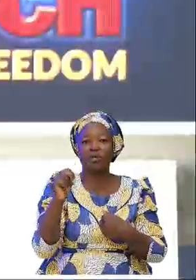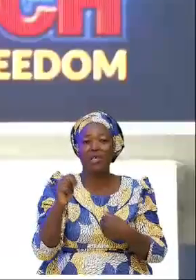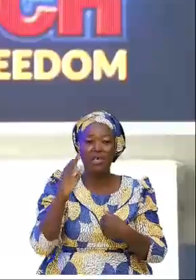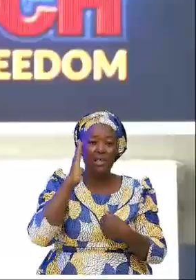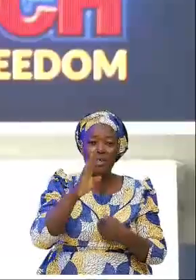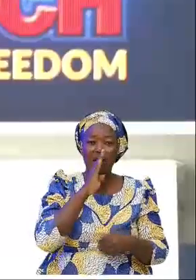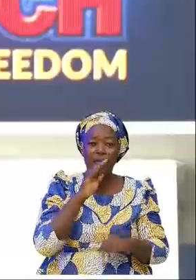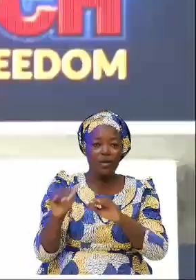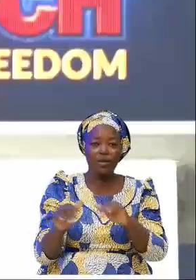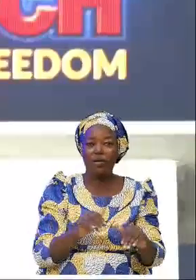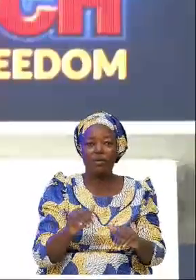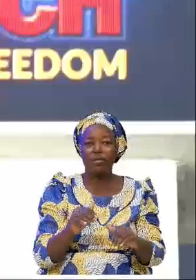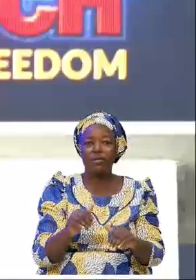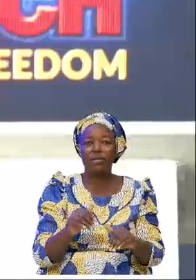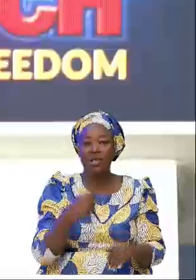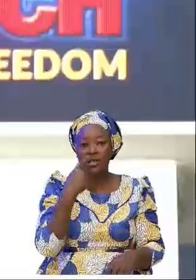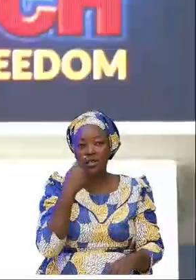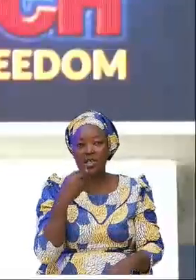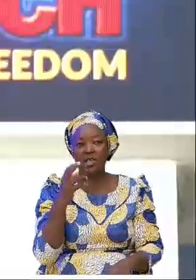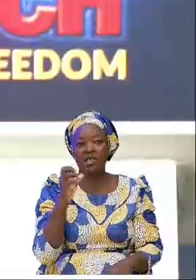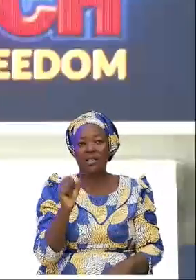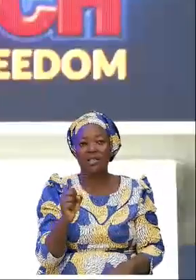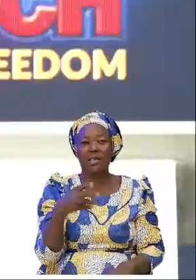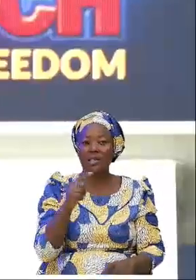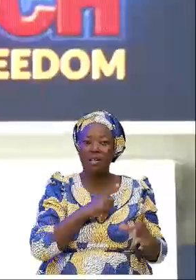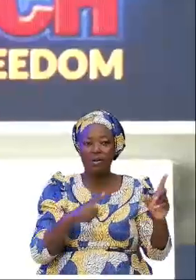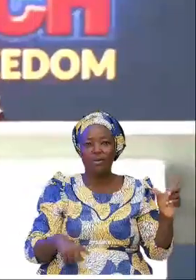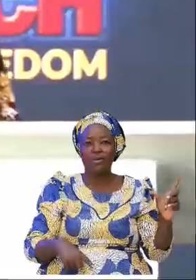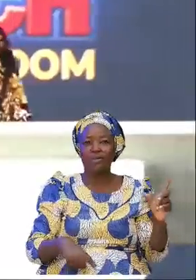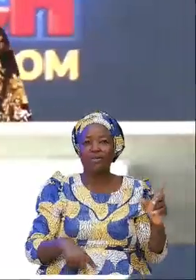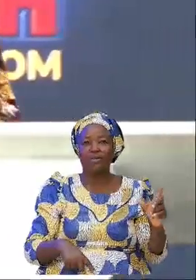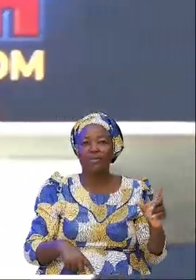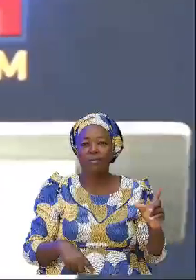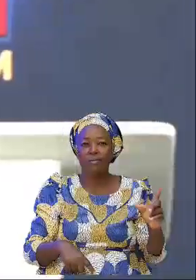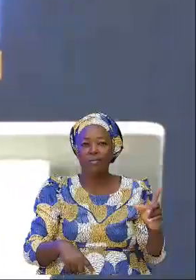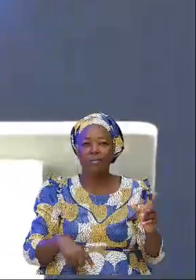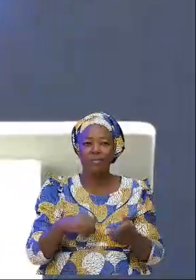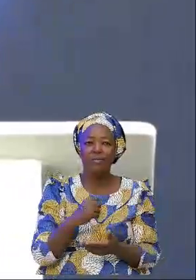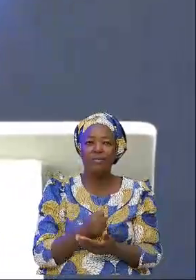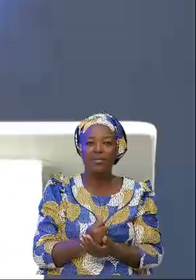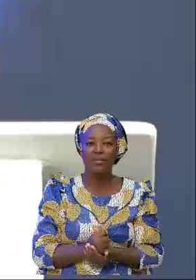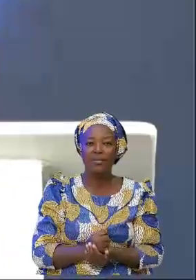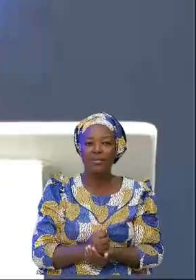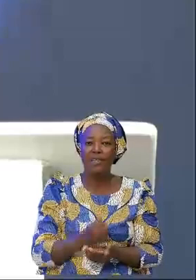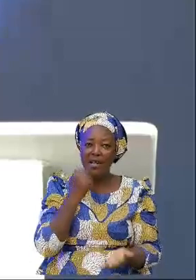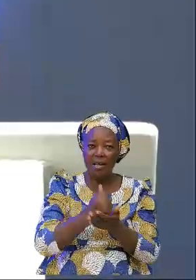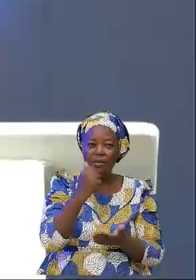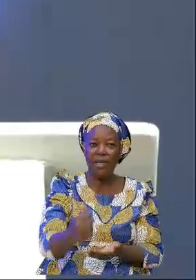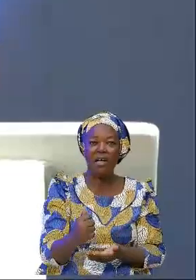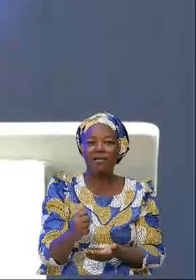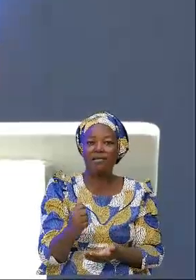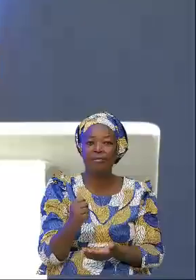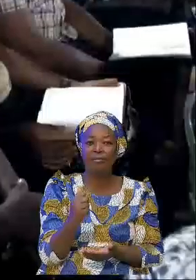I have spoken shall be done, says the